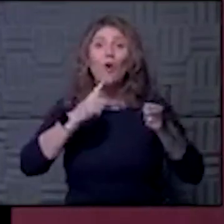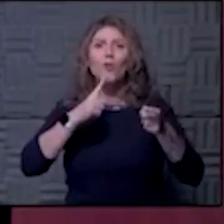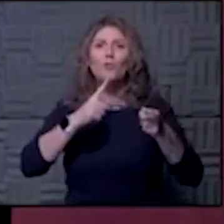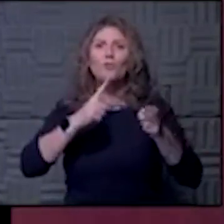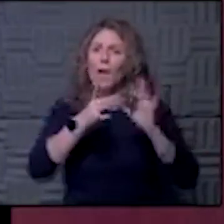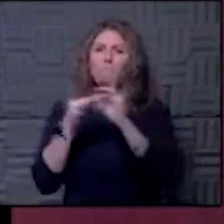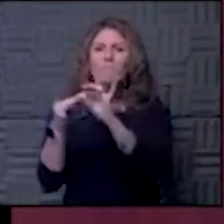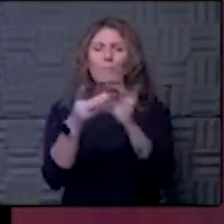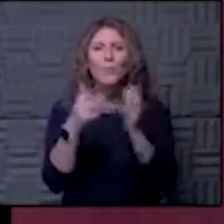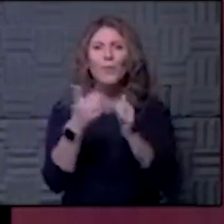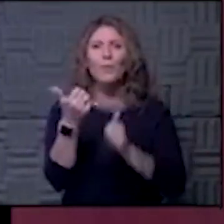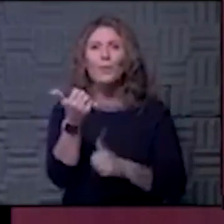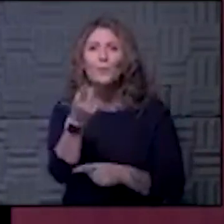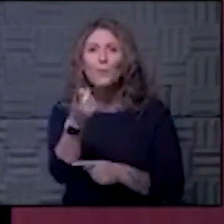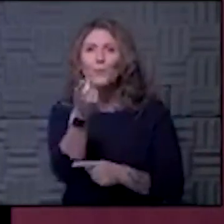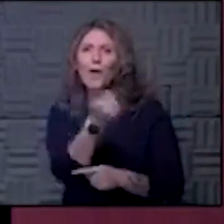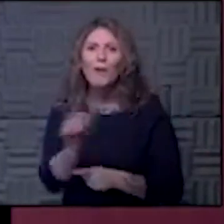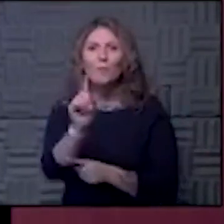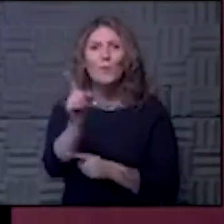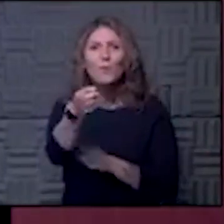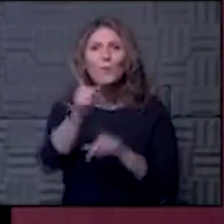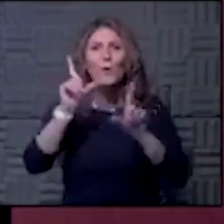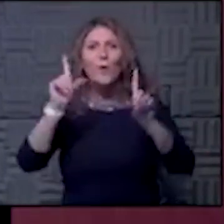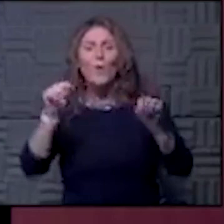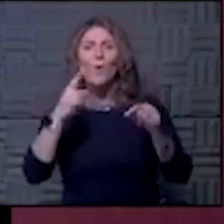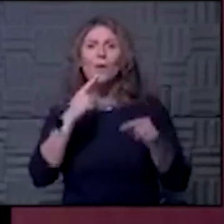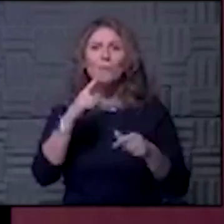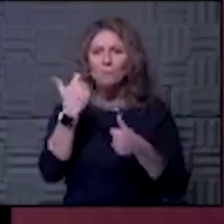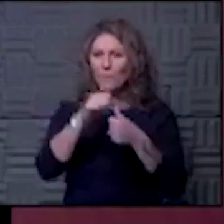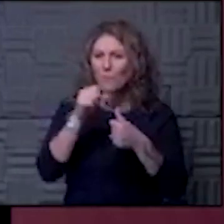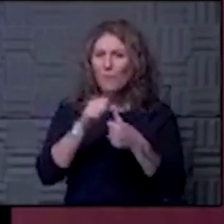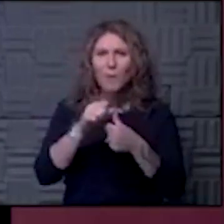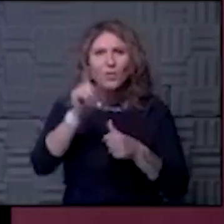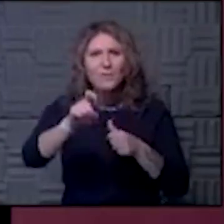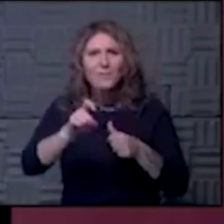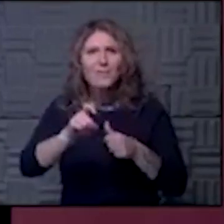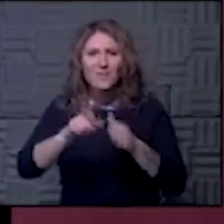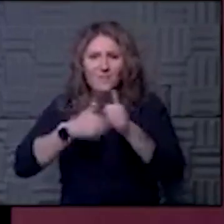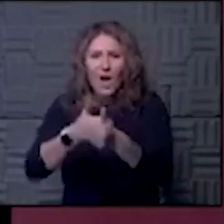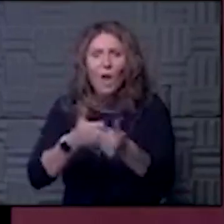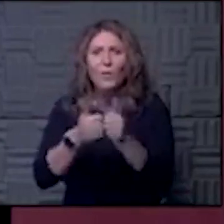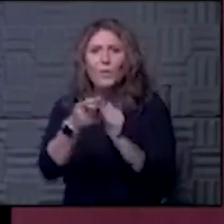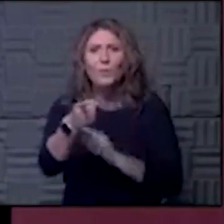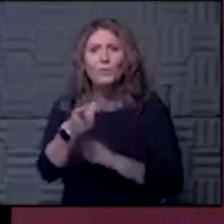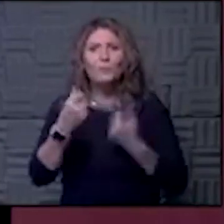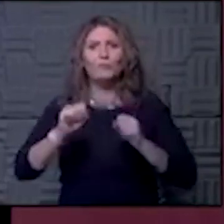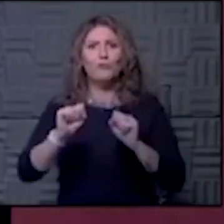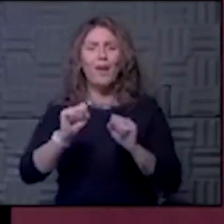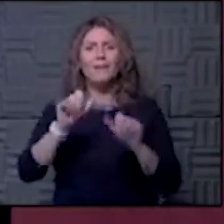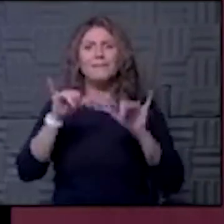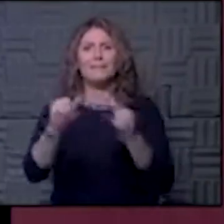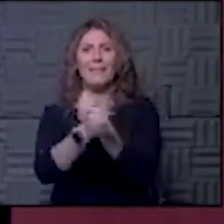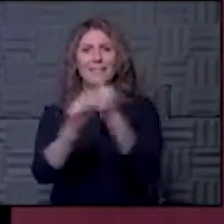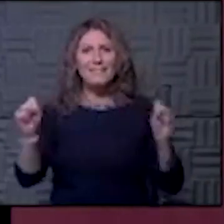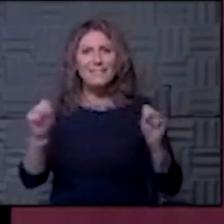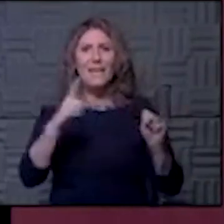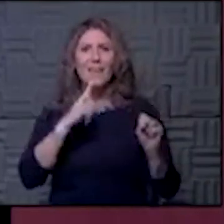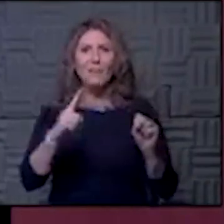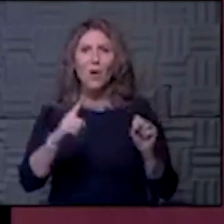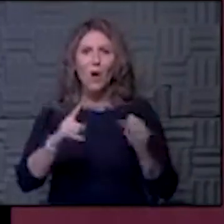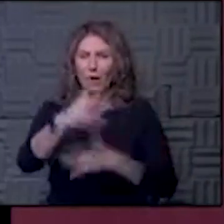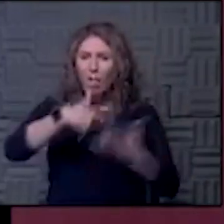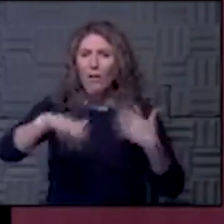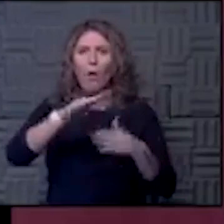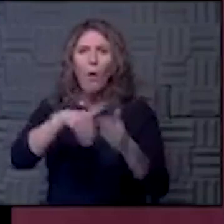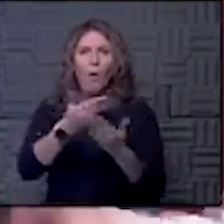go. And I want you to remember that the rules of infection control travel with you wherever you go. And if you're going to try and stay safe, because vaccinations around the corner, monoclonal